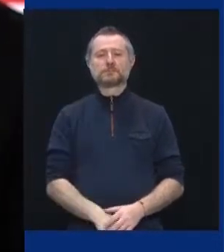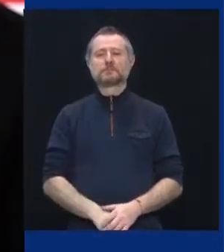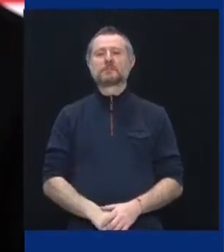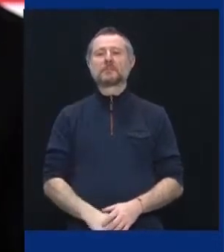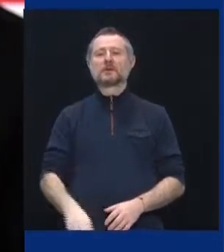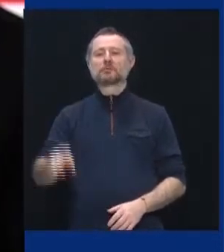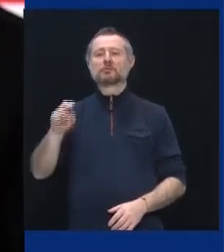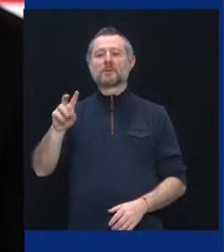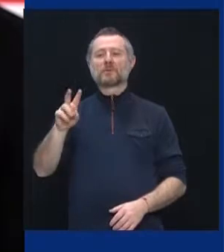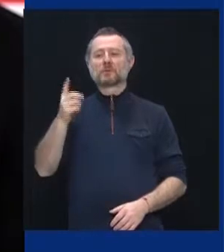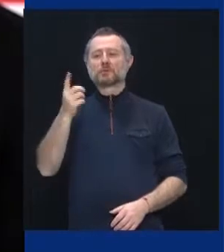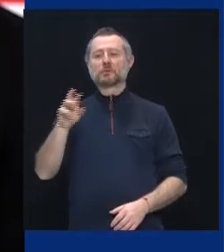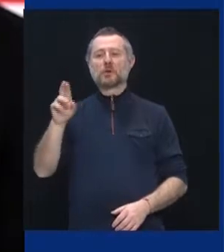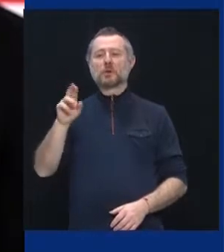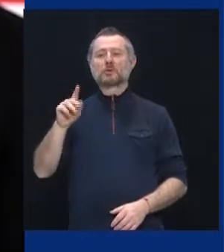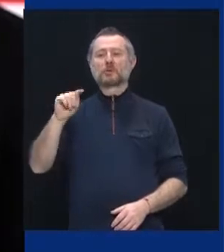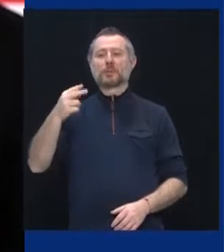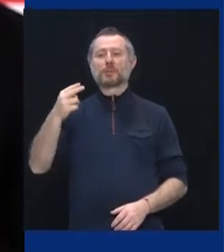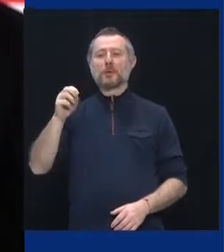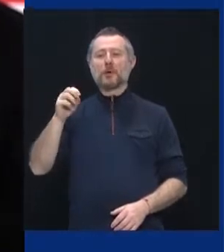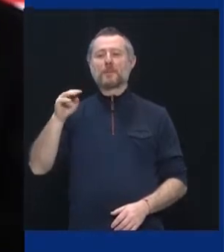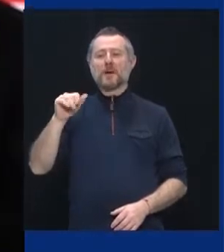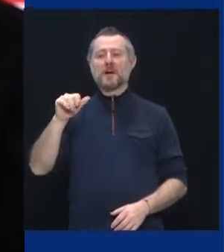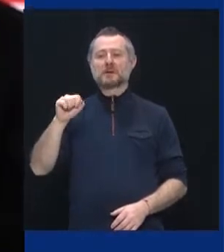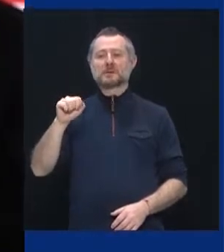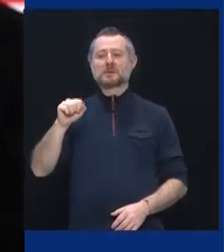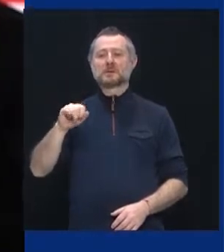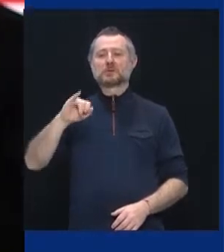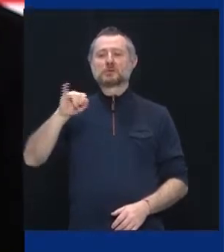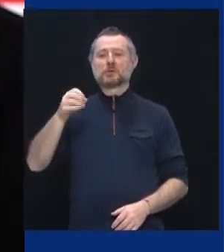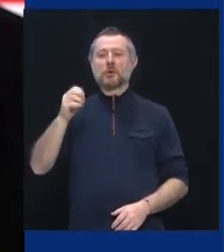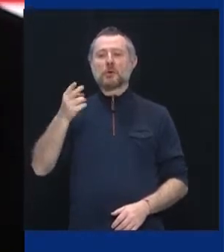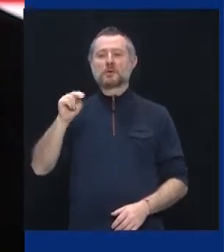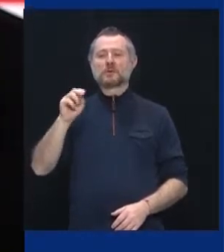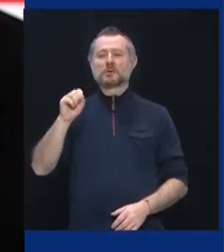Reverend Dr. Thomas Johnson,